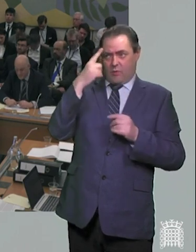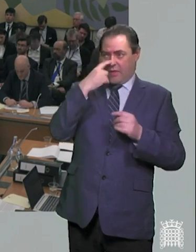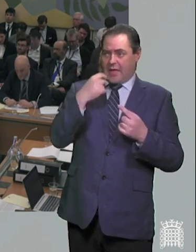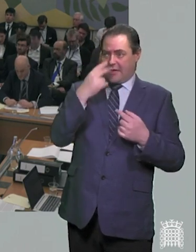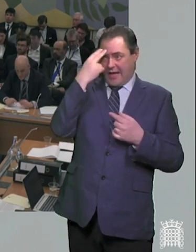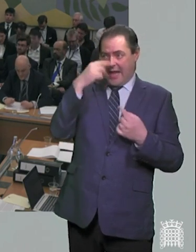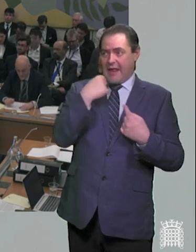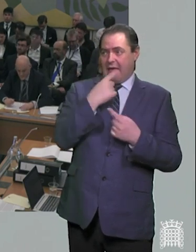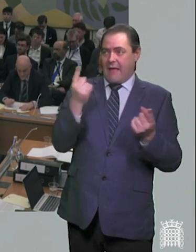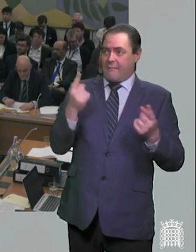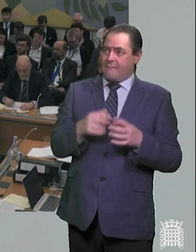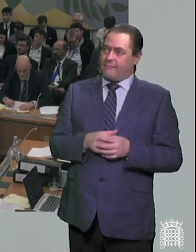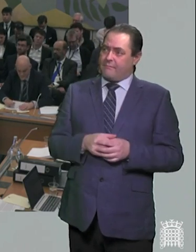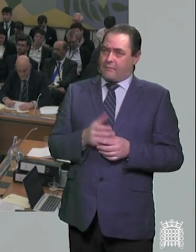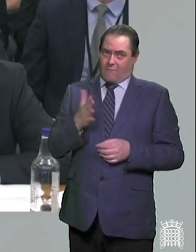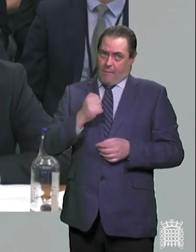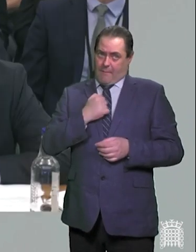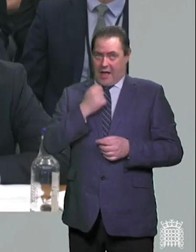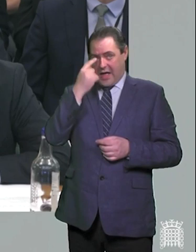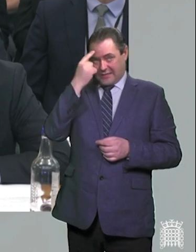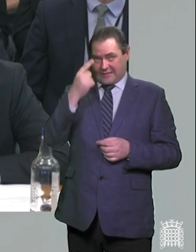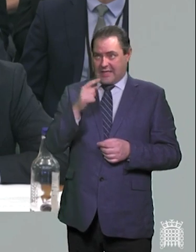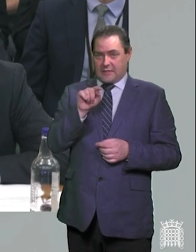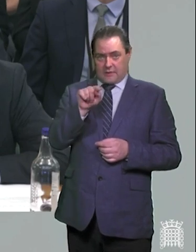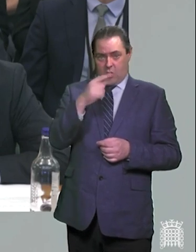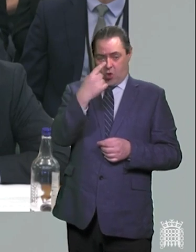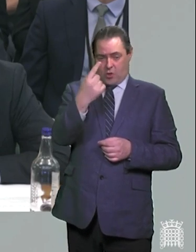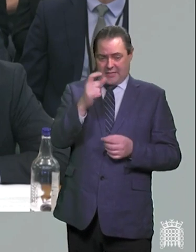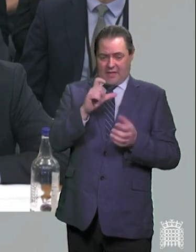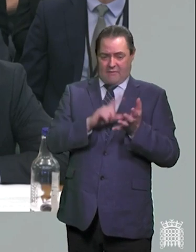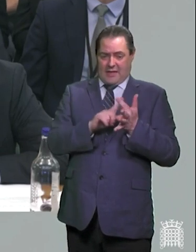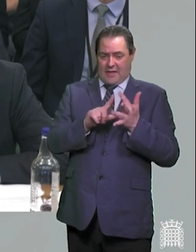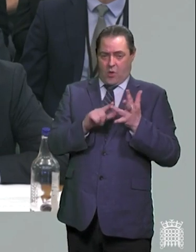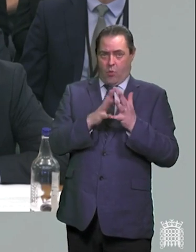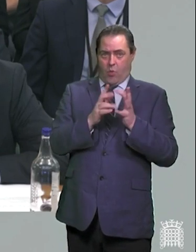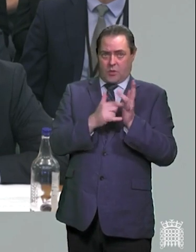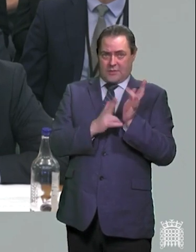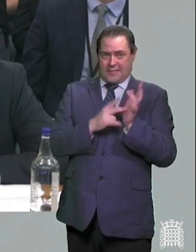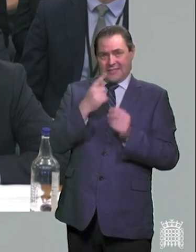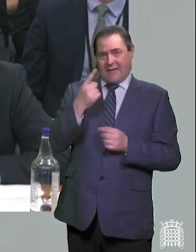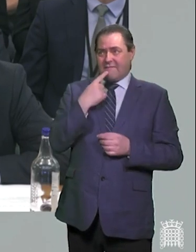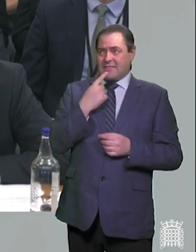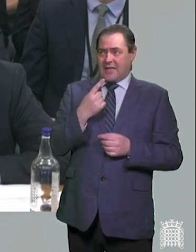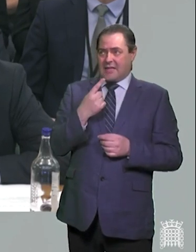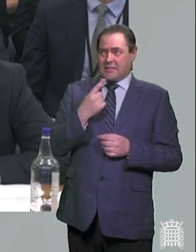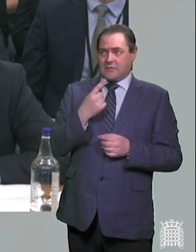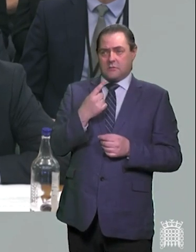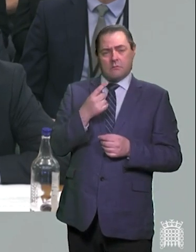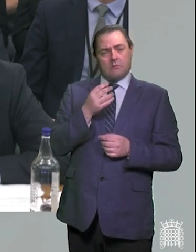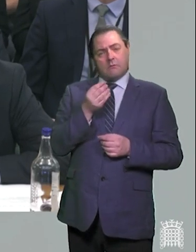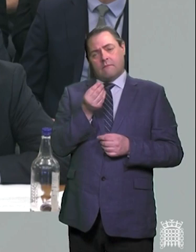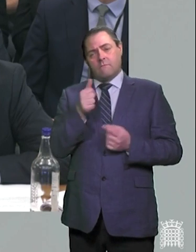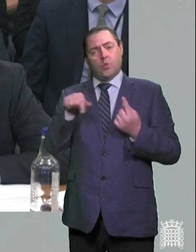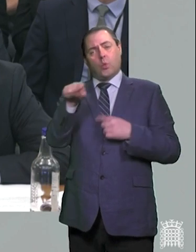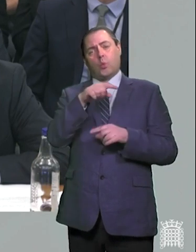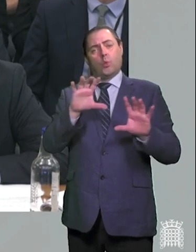my understanding, she said that it was a clutch of officials and